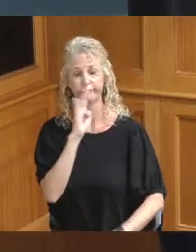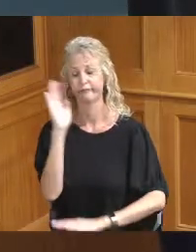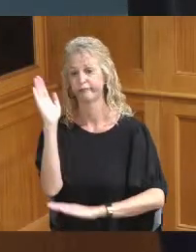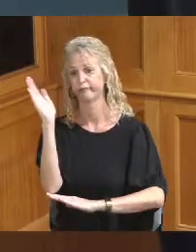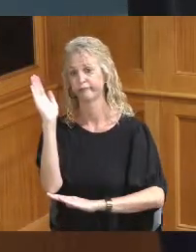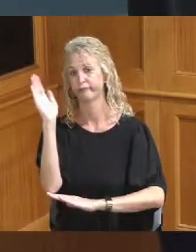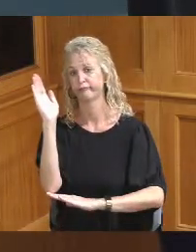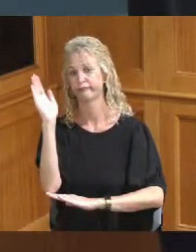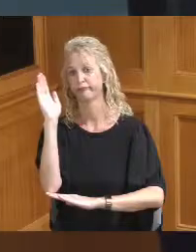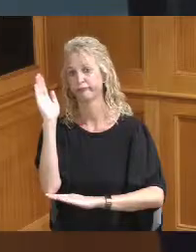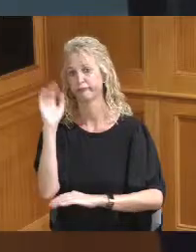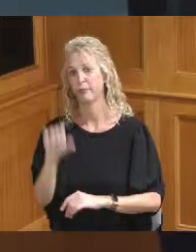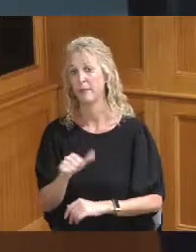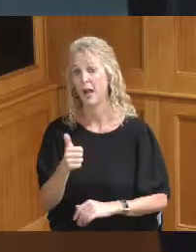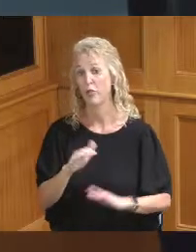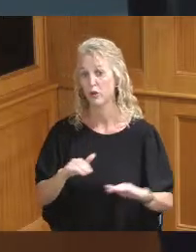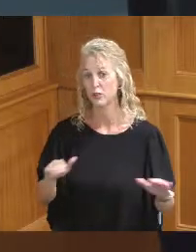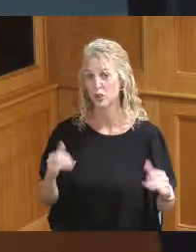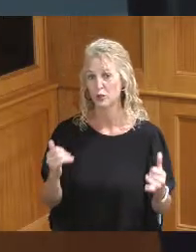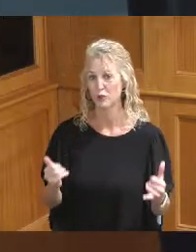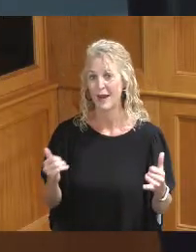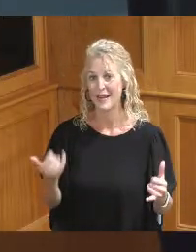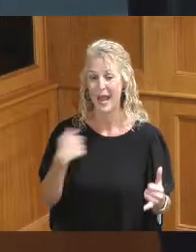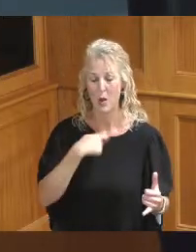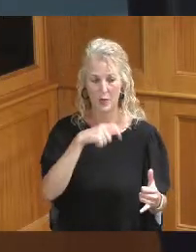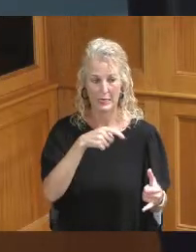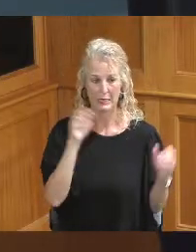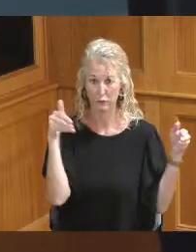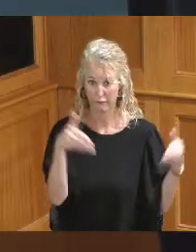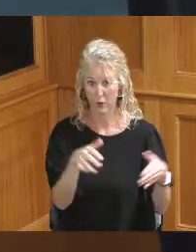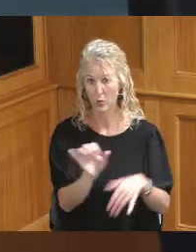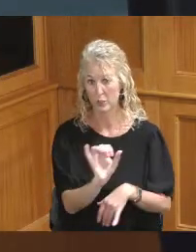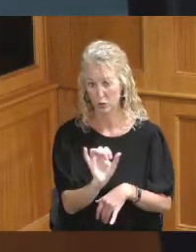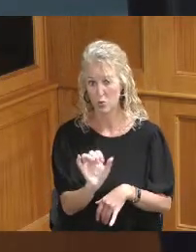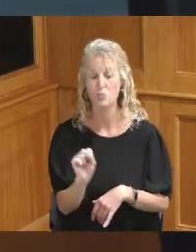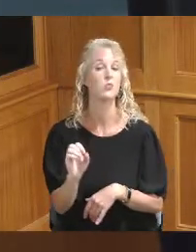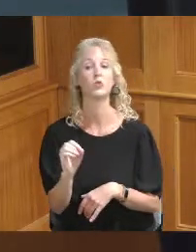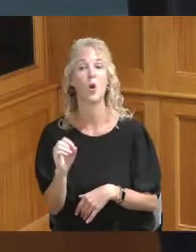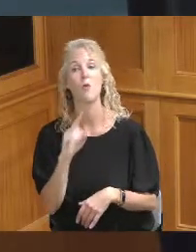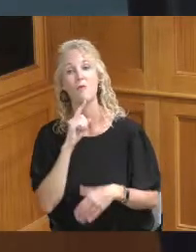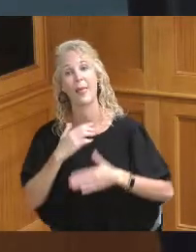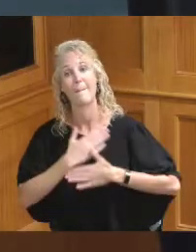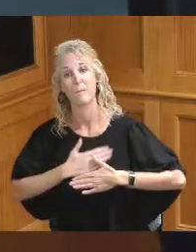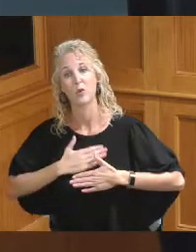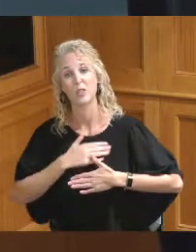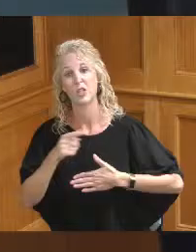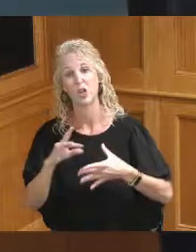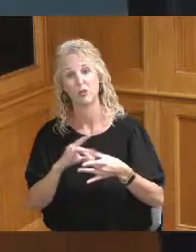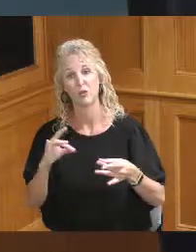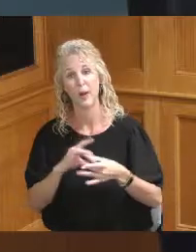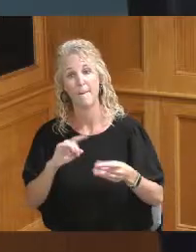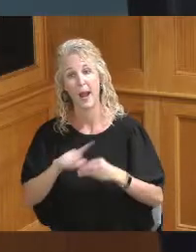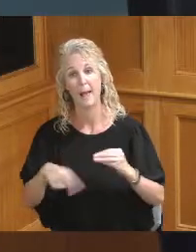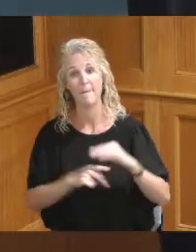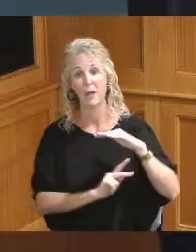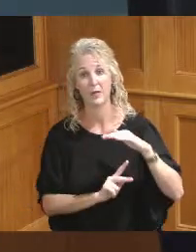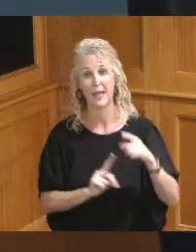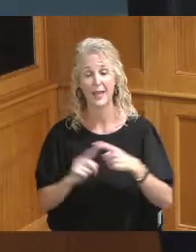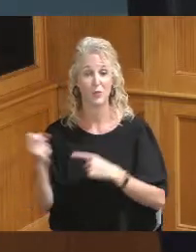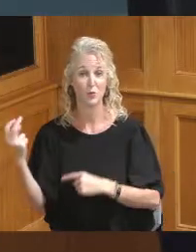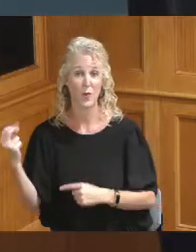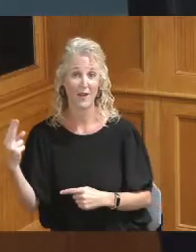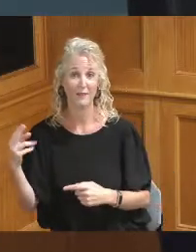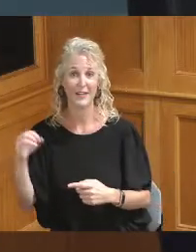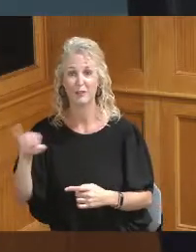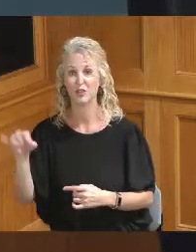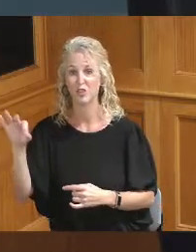you've been through the system, but there are others going through that we need to pay attention to as well. And so I appreciate you highlighting that also. Michael Patton is in the back of